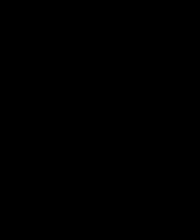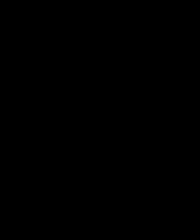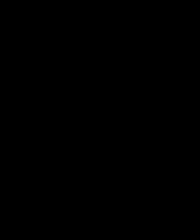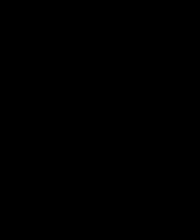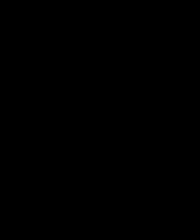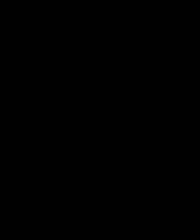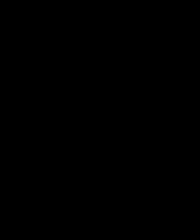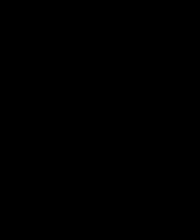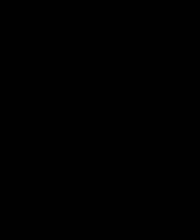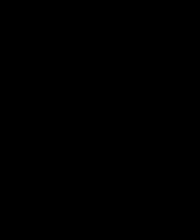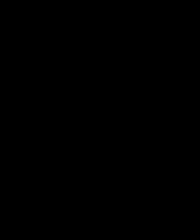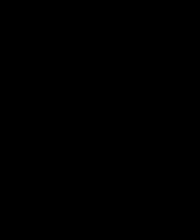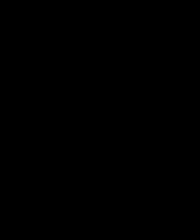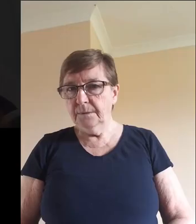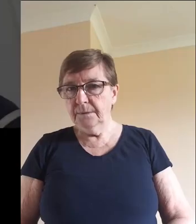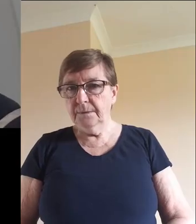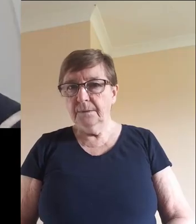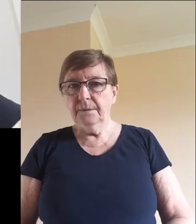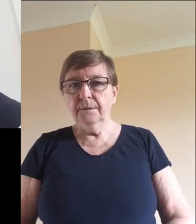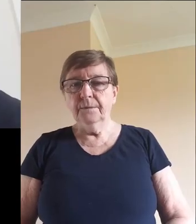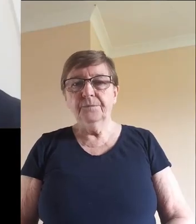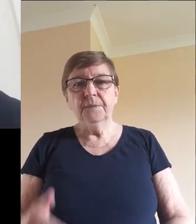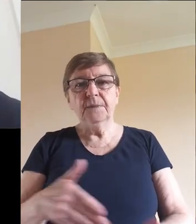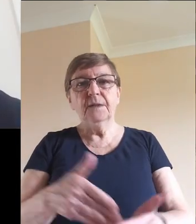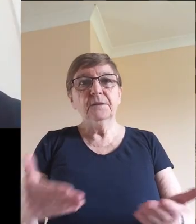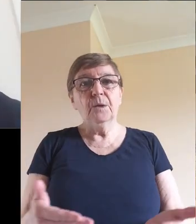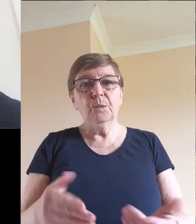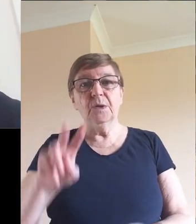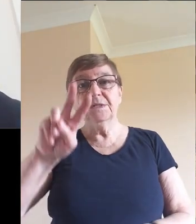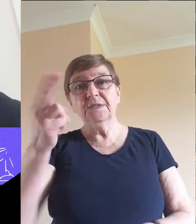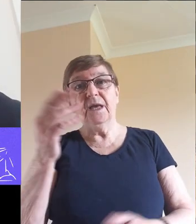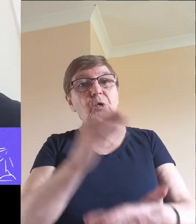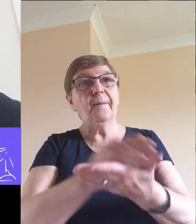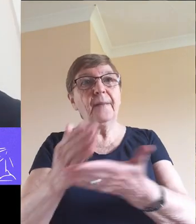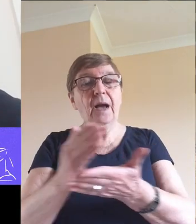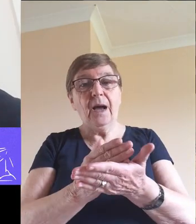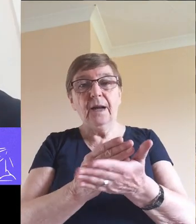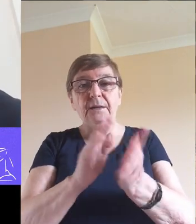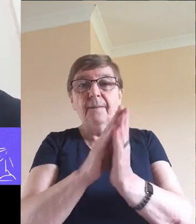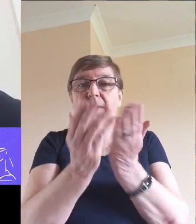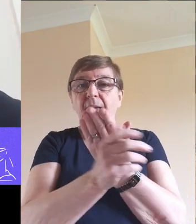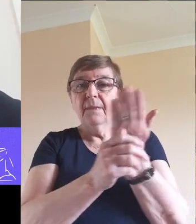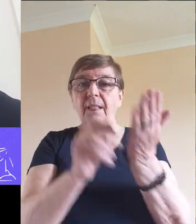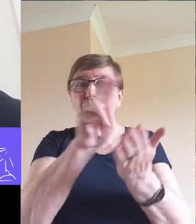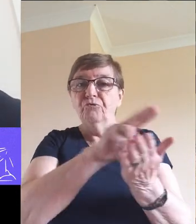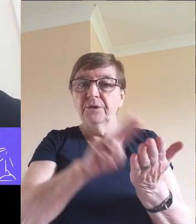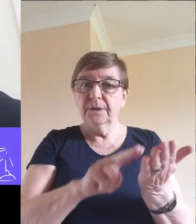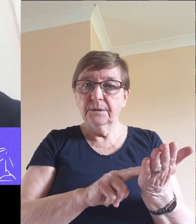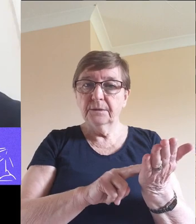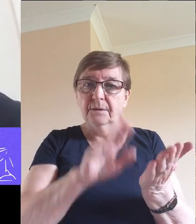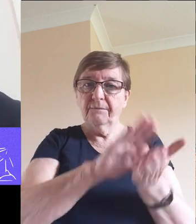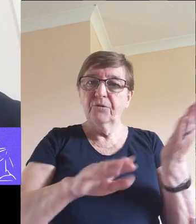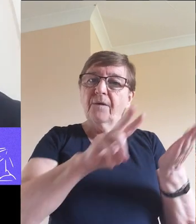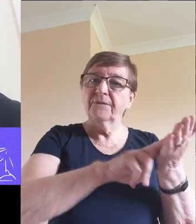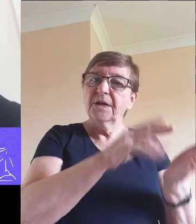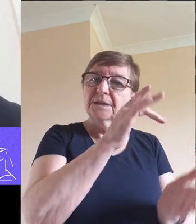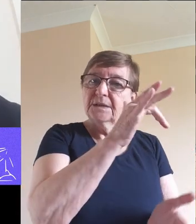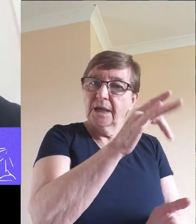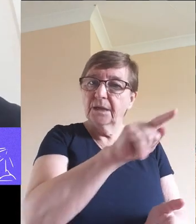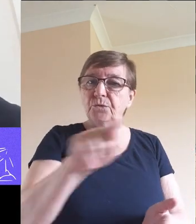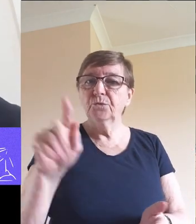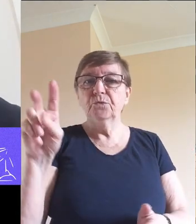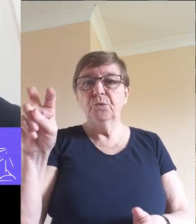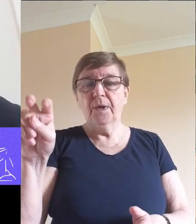Now for the second part of the reading. reading from verses 10 through to